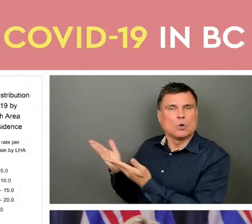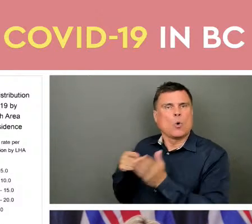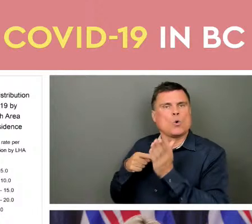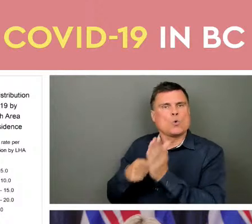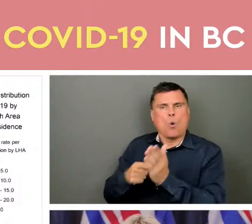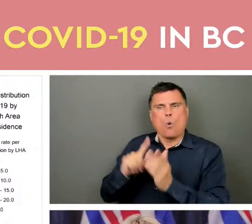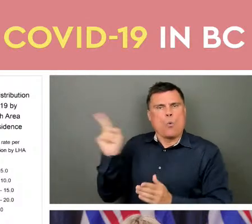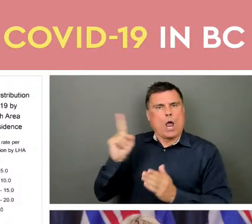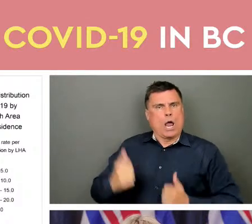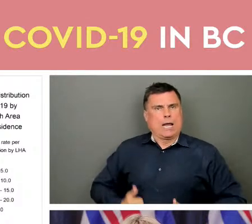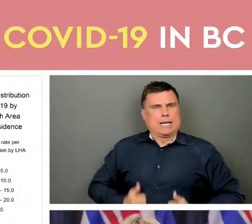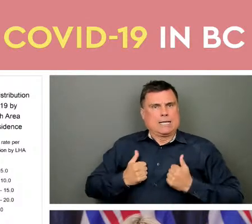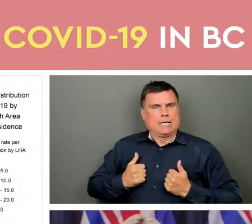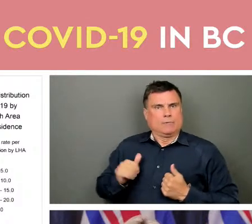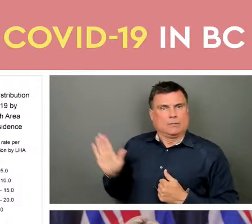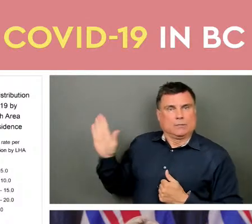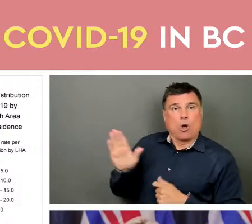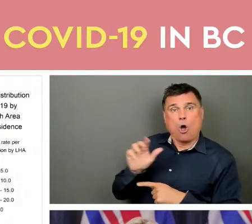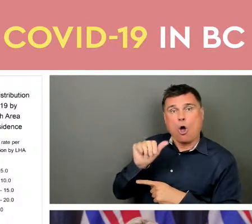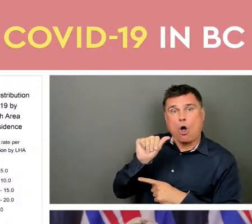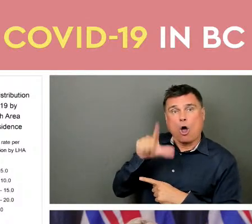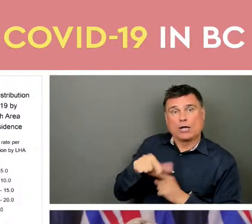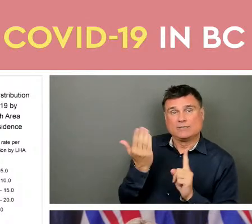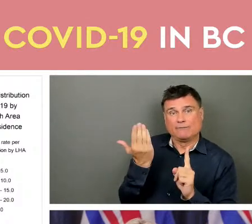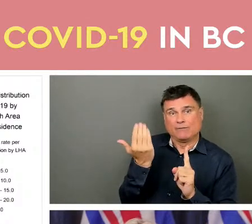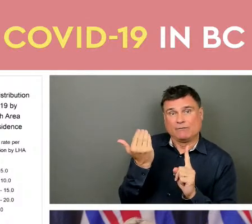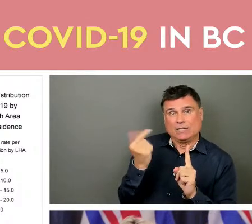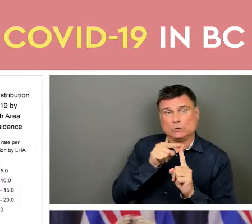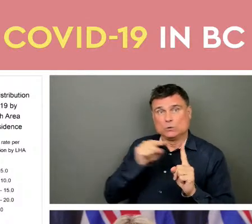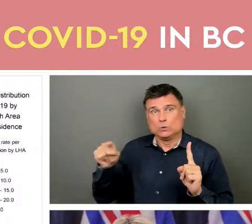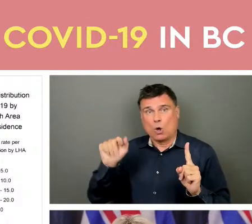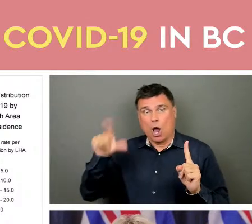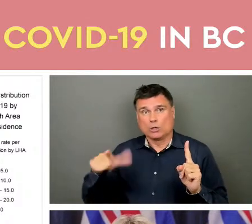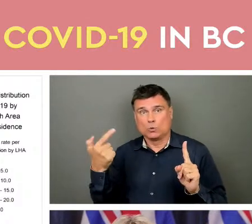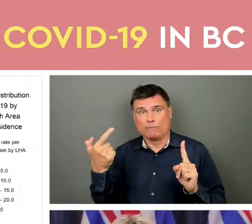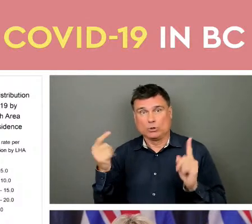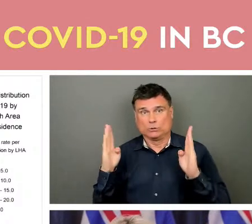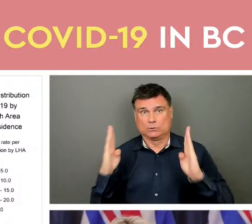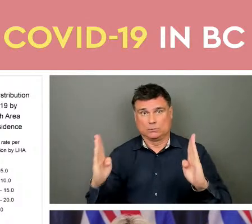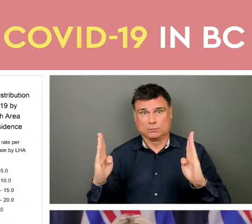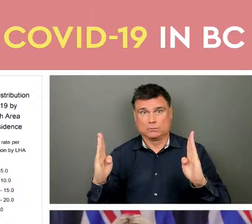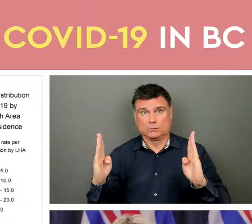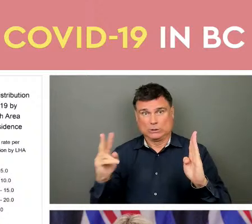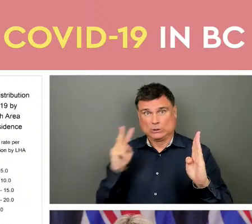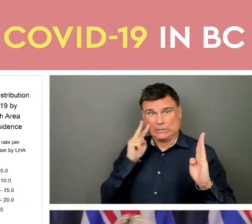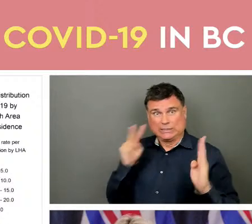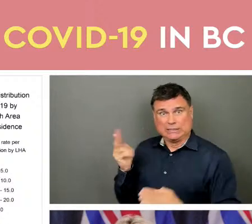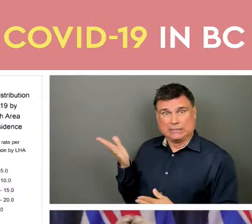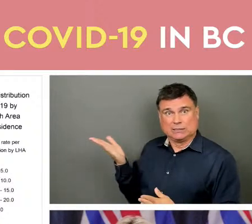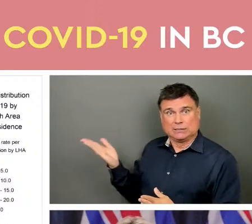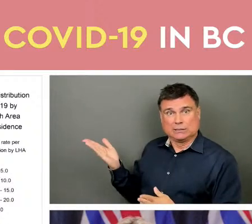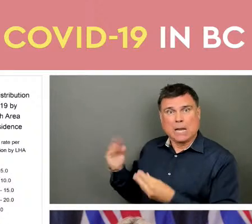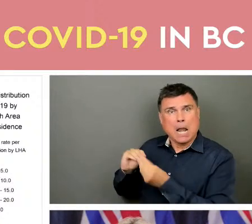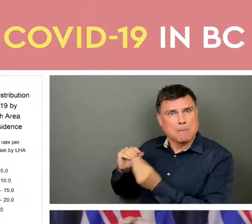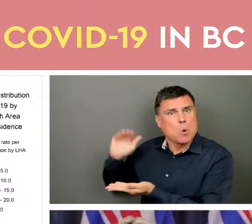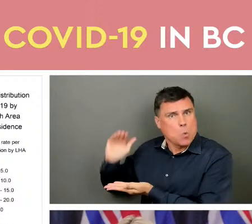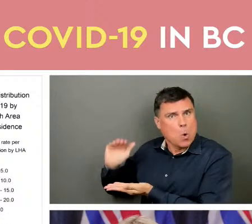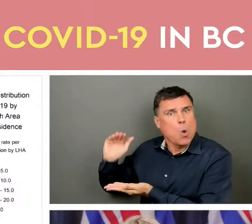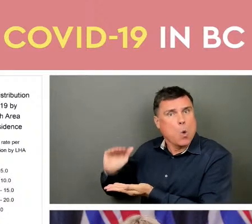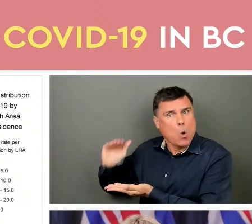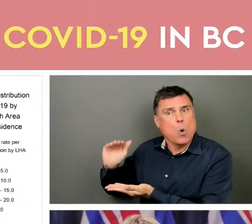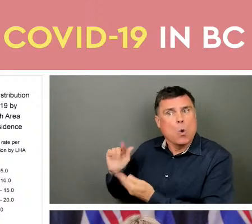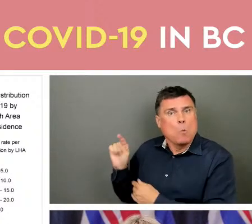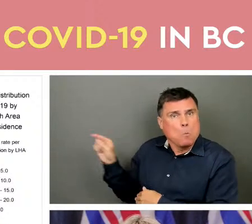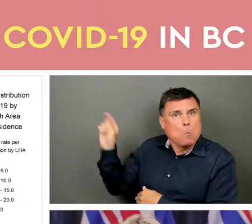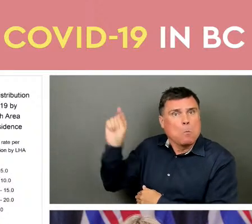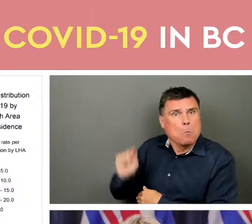is from August 15th to 21st of this year. And as we can see, we have low case rates in many parts of the province, but